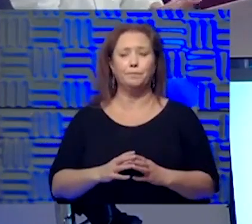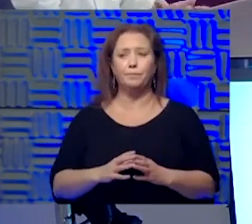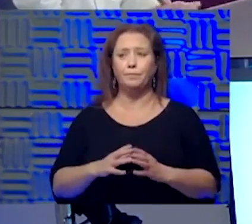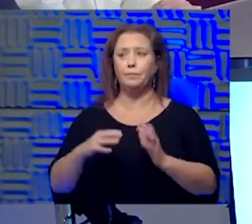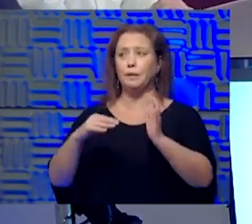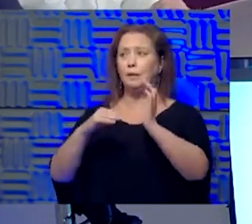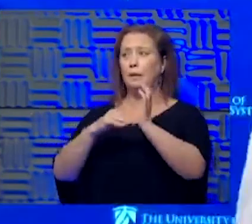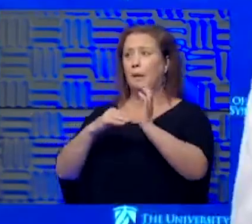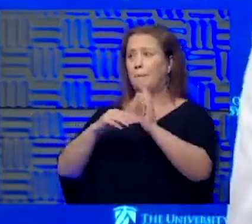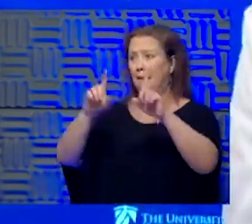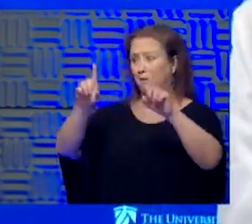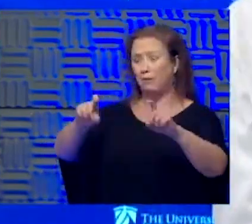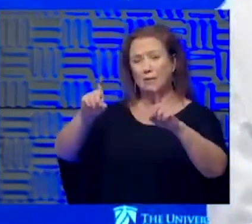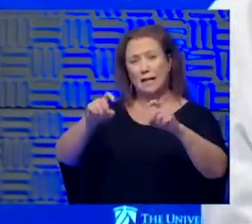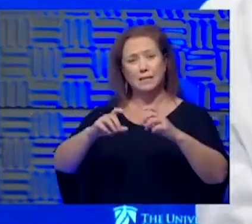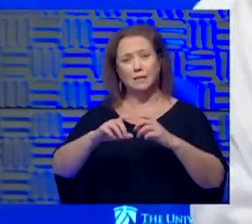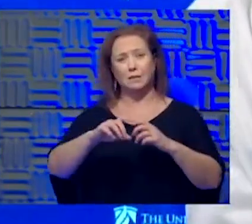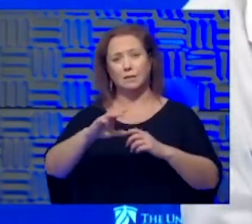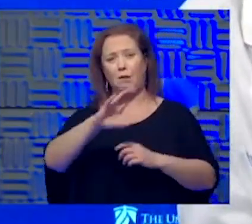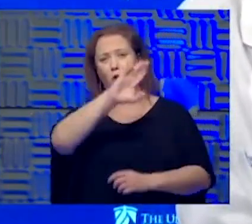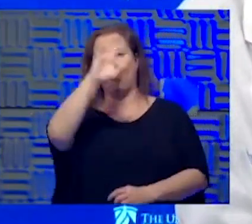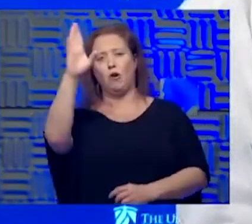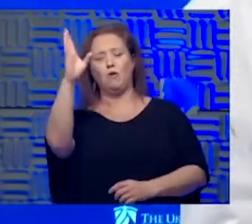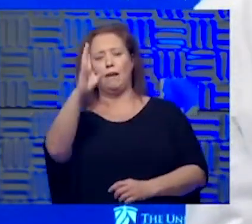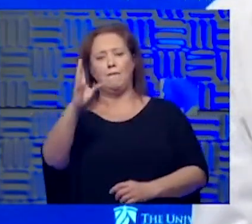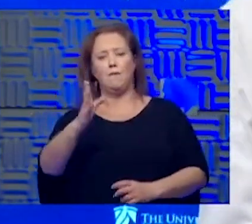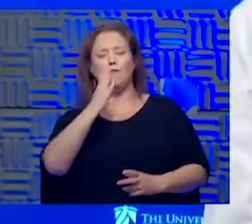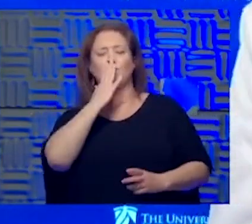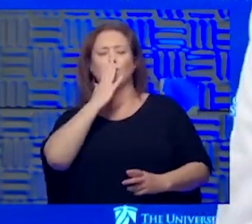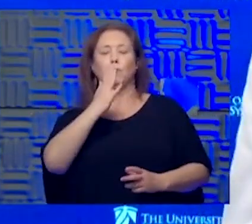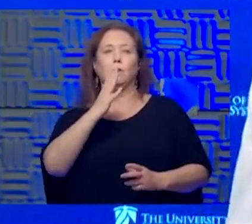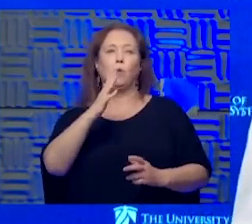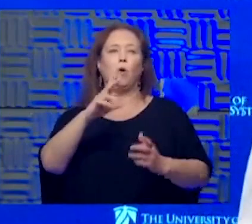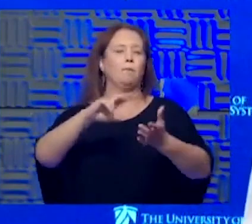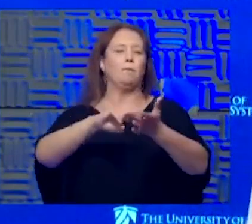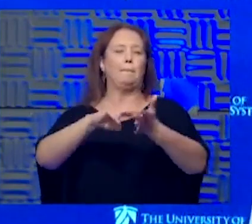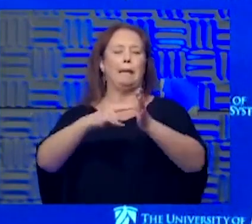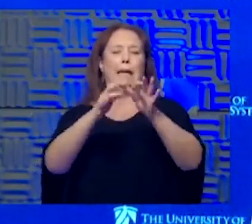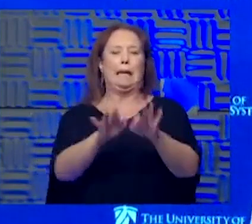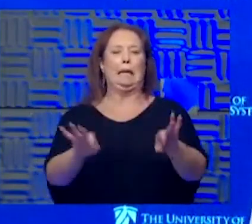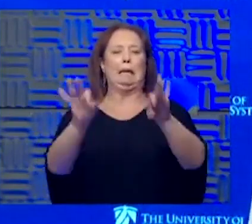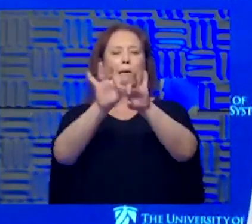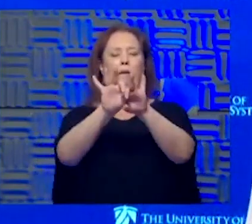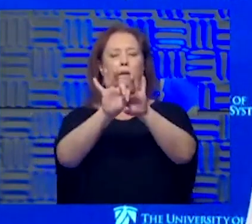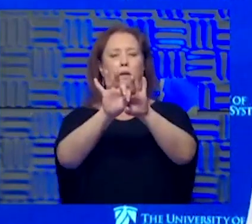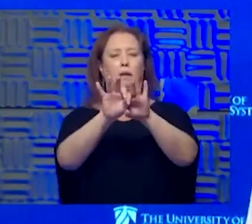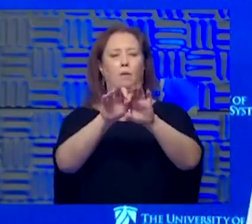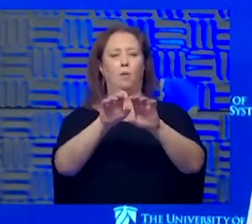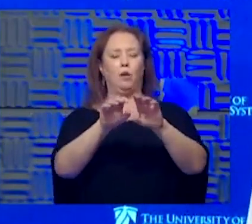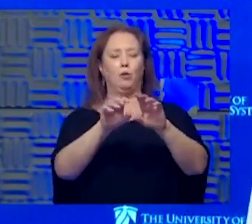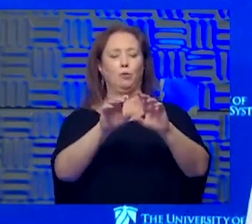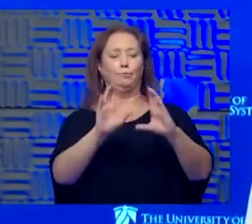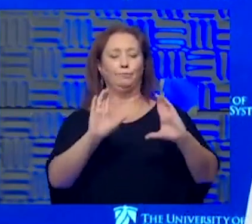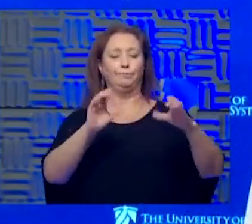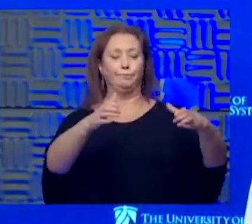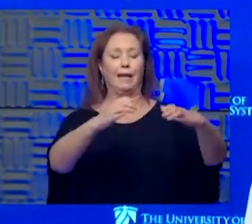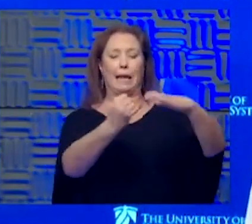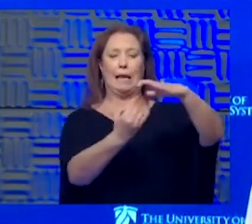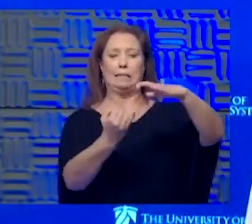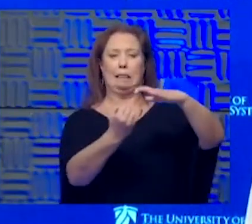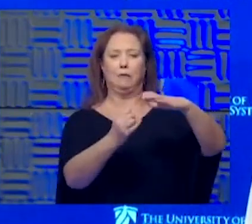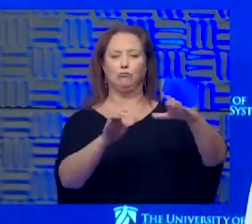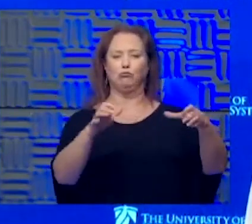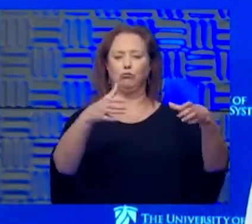medical tests are never good or meaningful when you look at them in isolation.